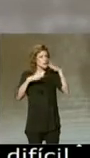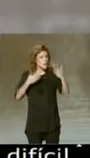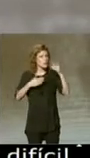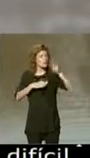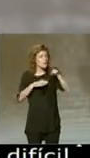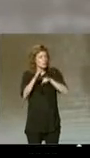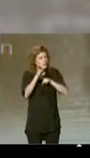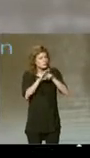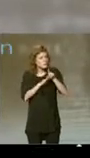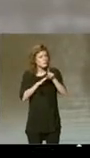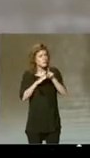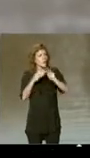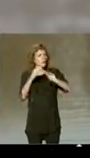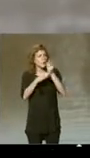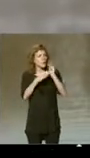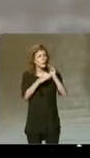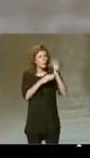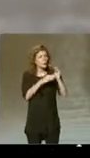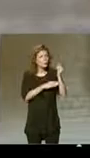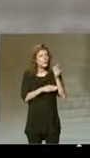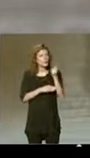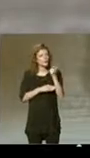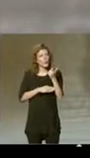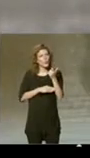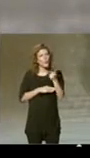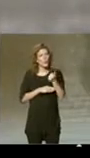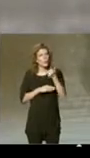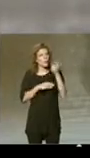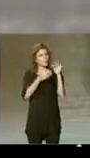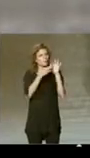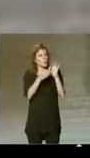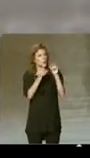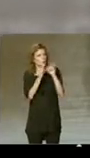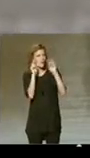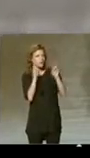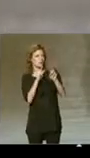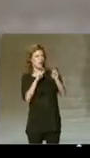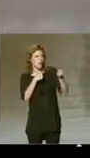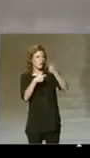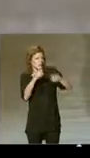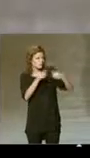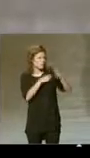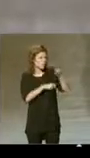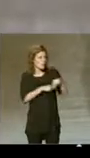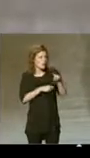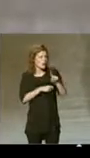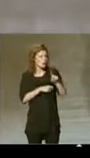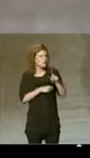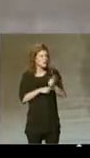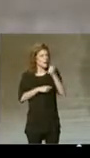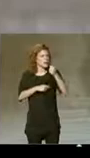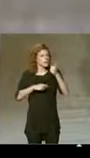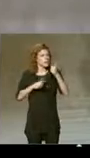view, but much more, I think, to companies with a much more commercial